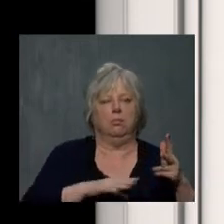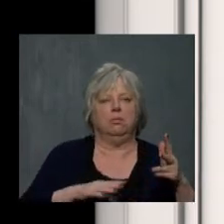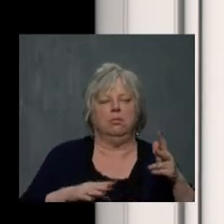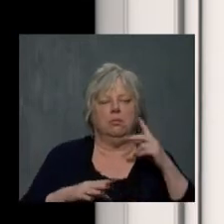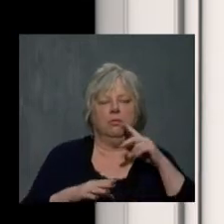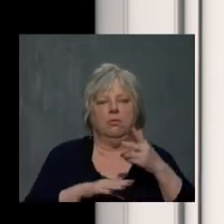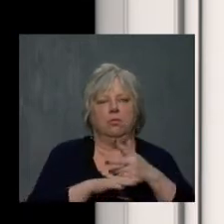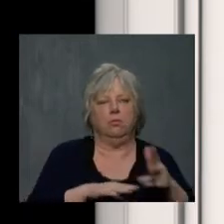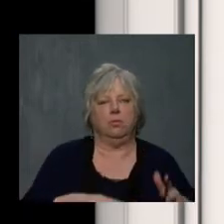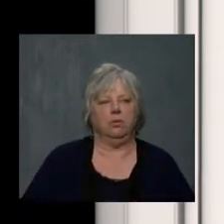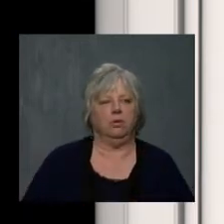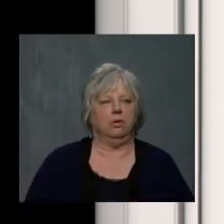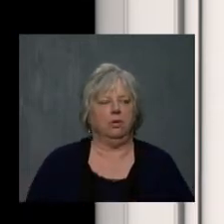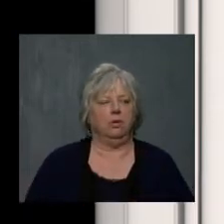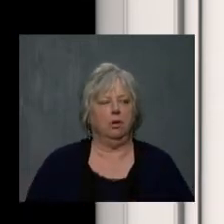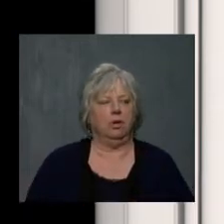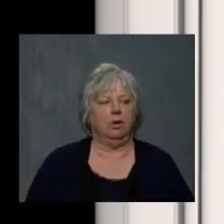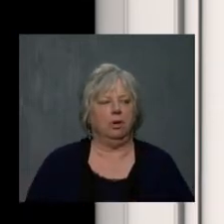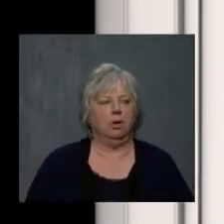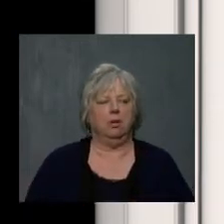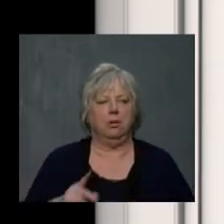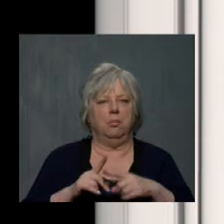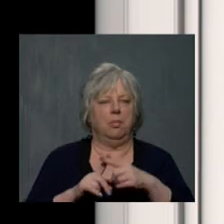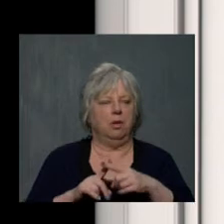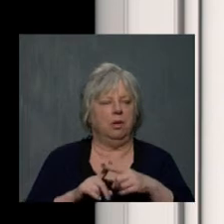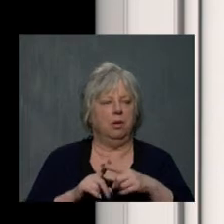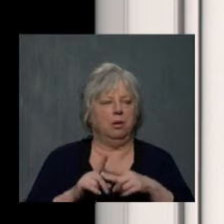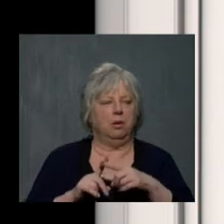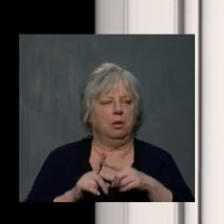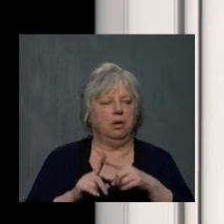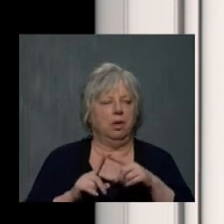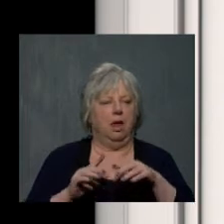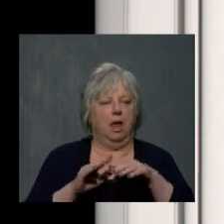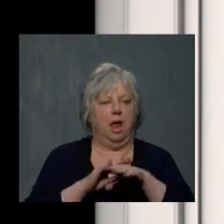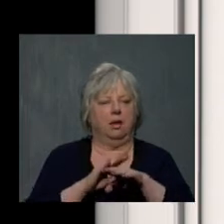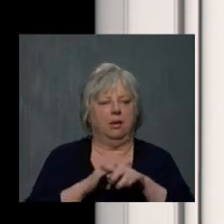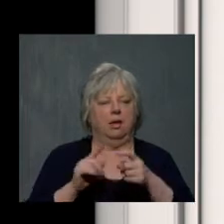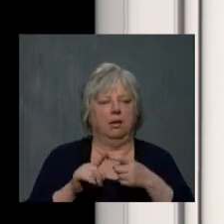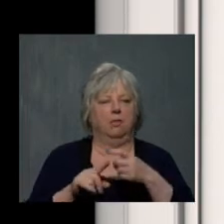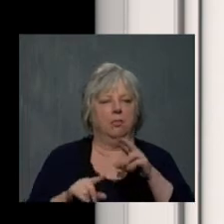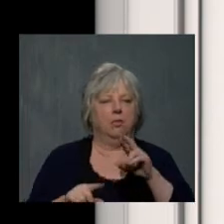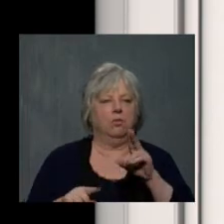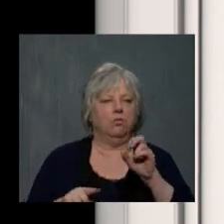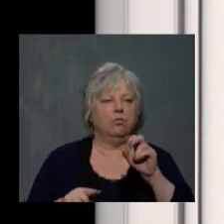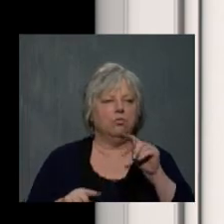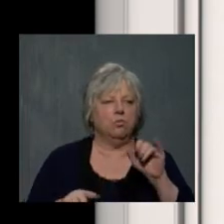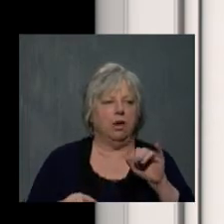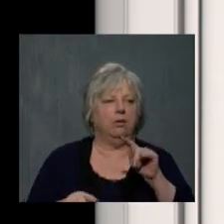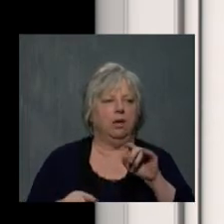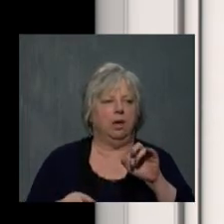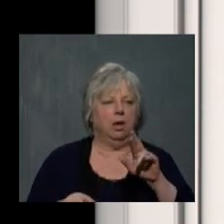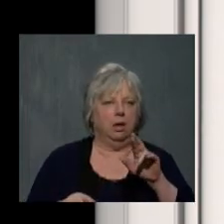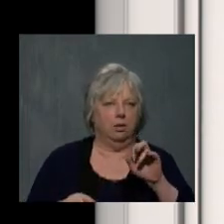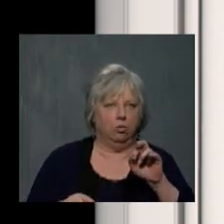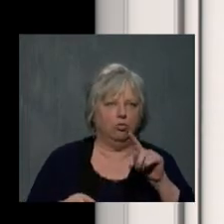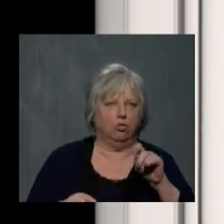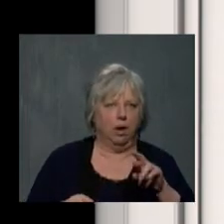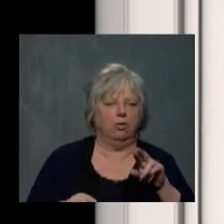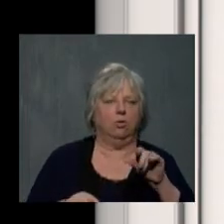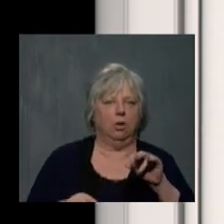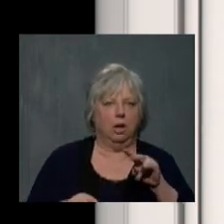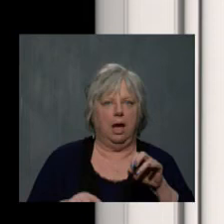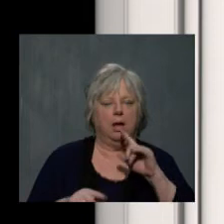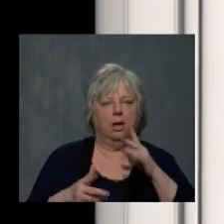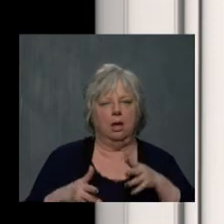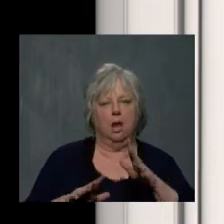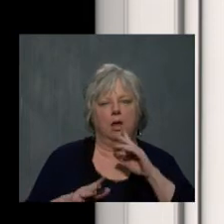for the parking. And they're going to extend access off of Rusty Tractor Lane down to the end of that to allow for the